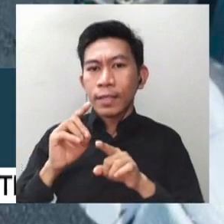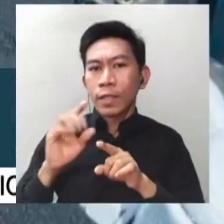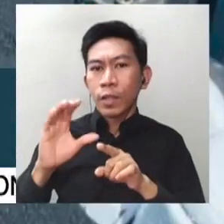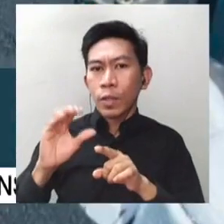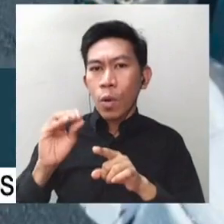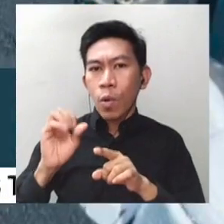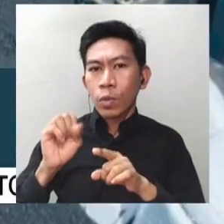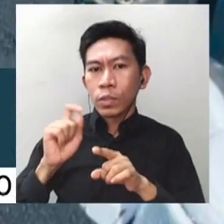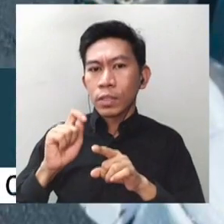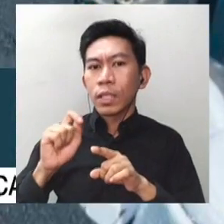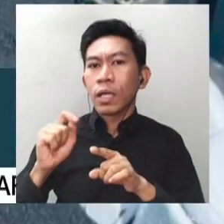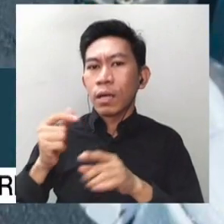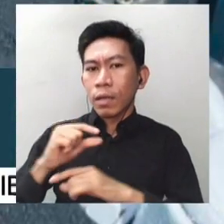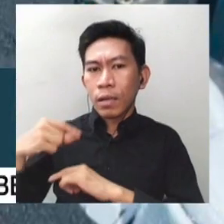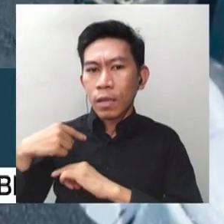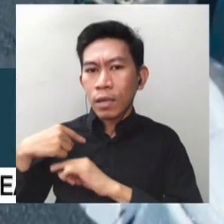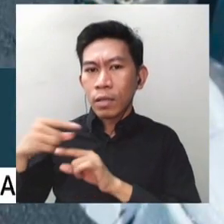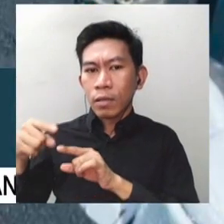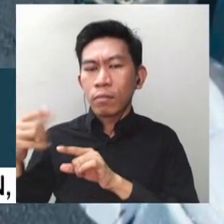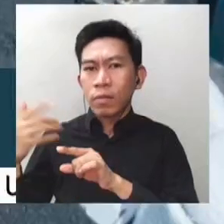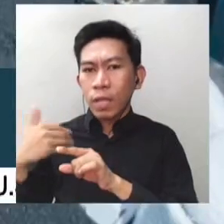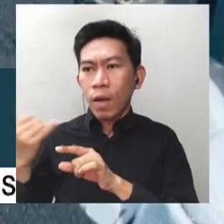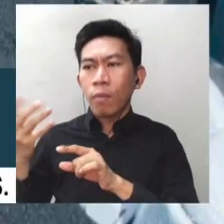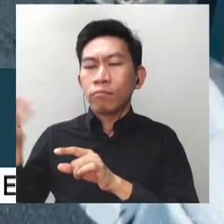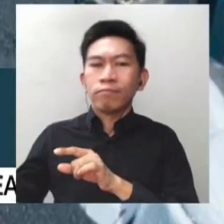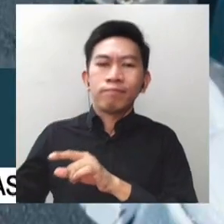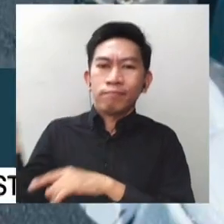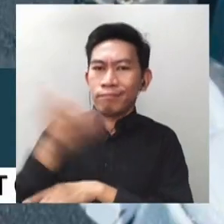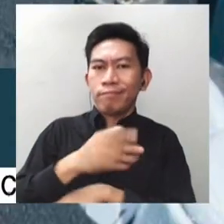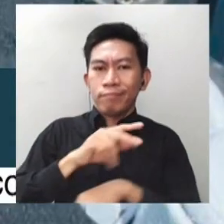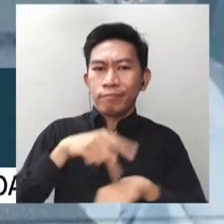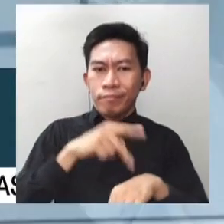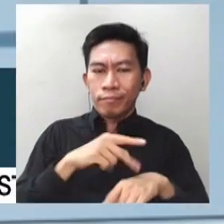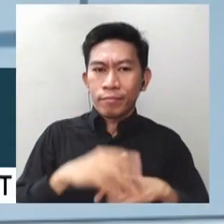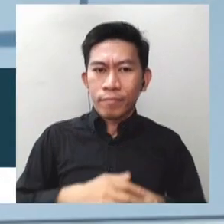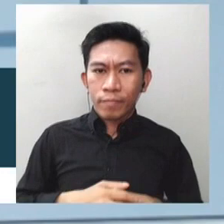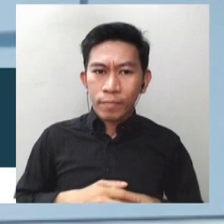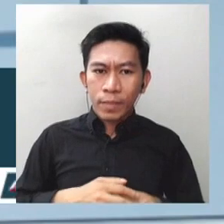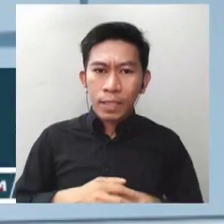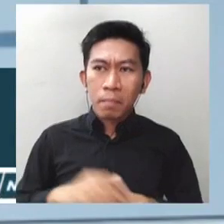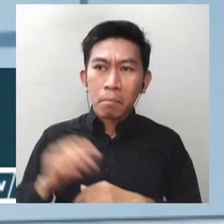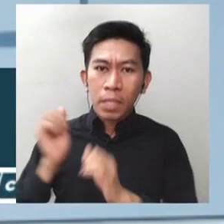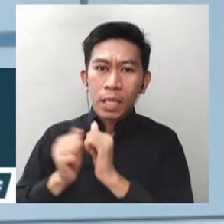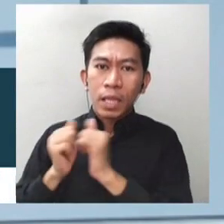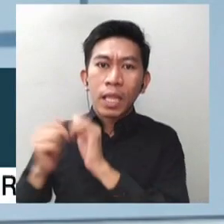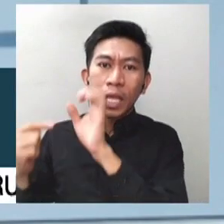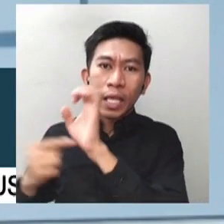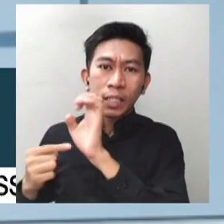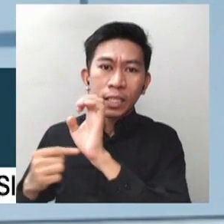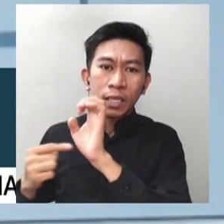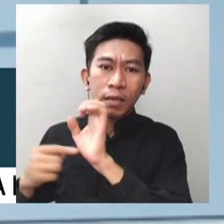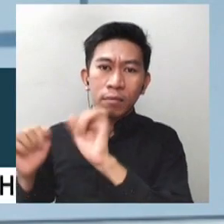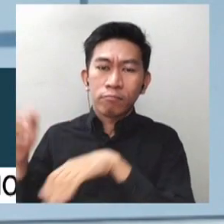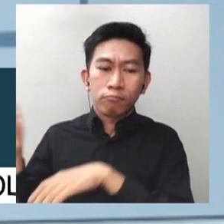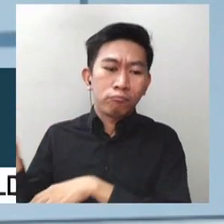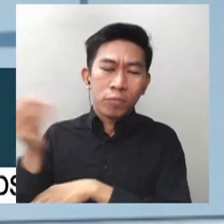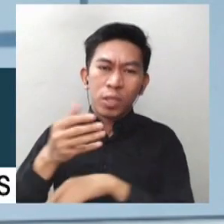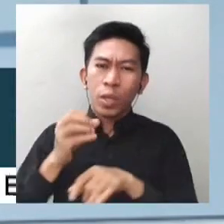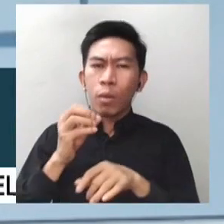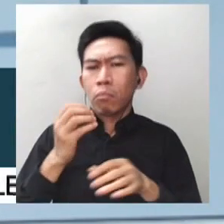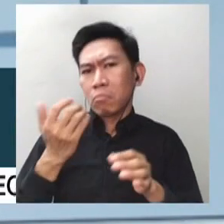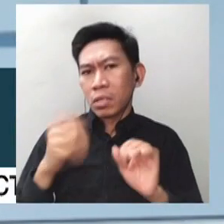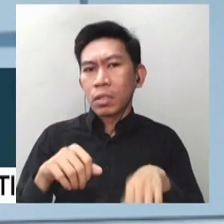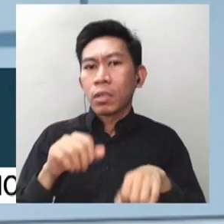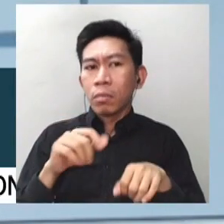and declared excess by the U.S. Armed Forces. Now, these excess equipment may be offered at reduced or even no cost to eligible